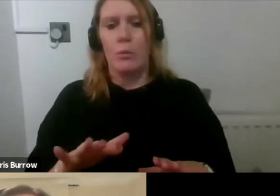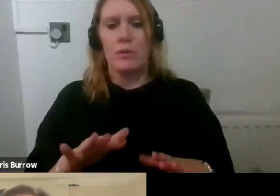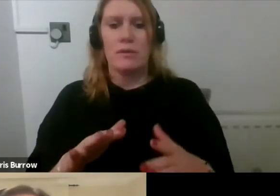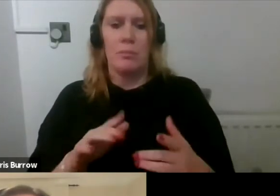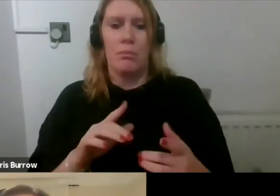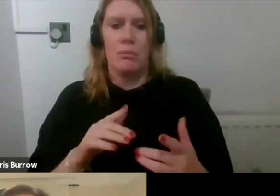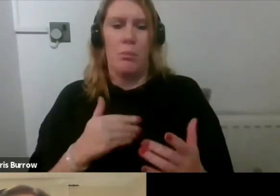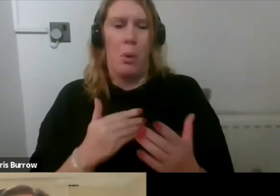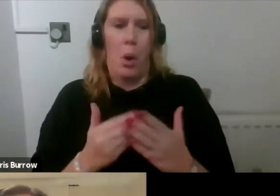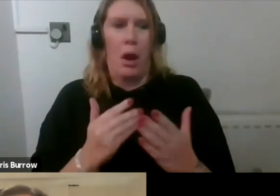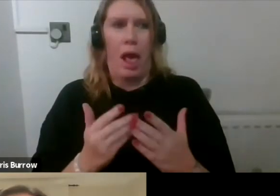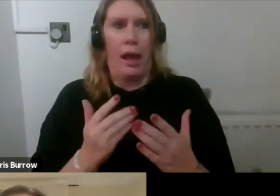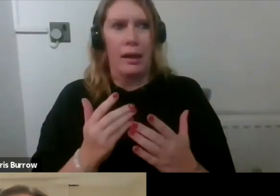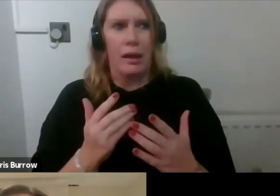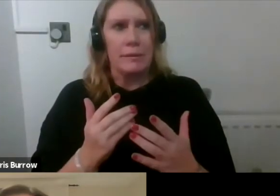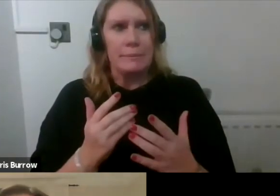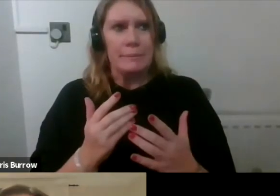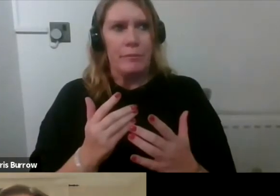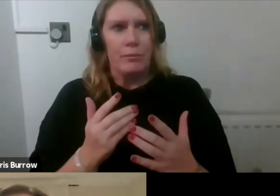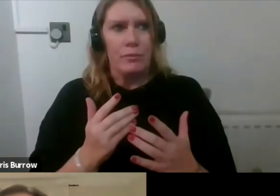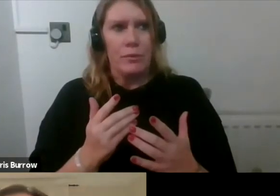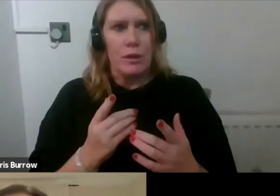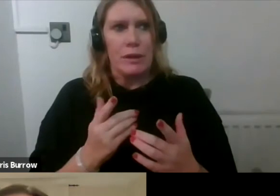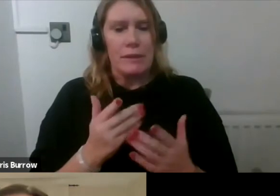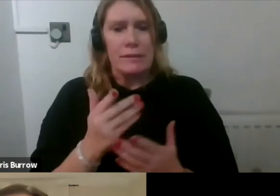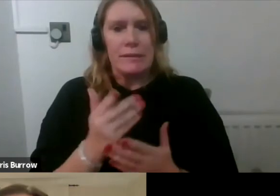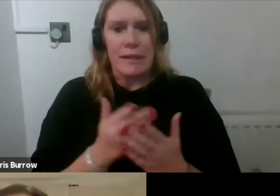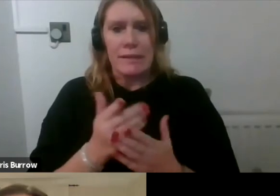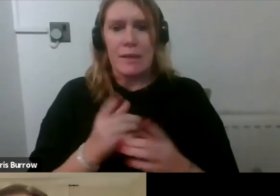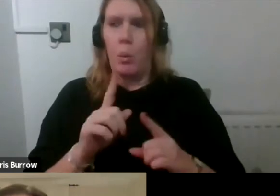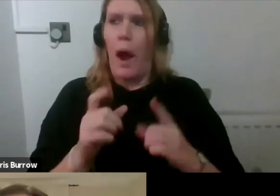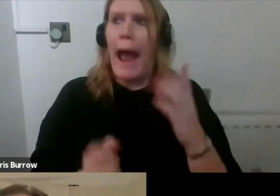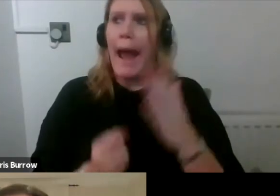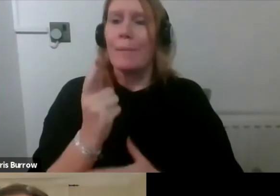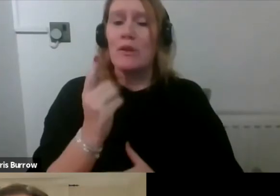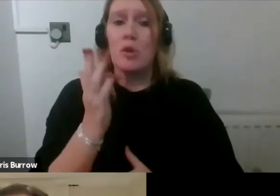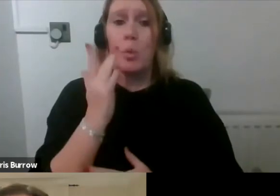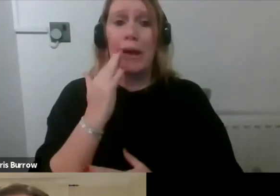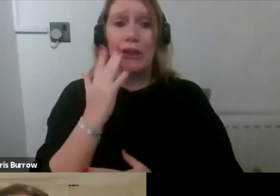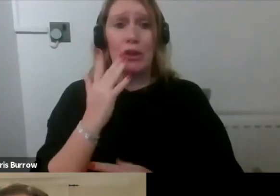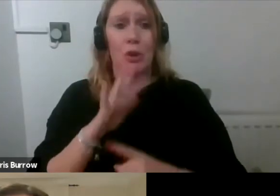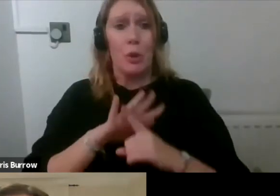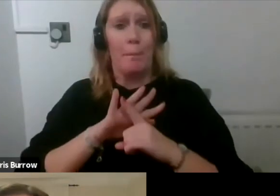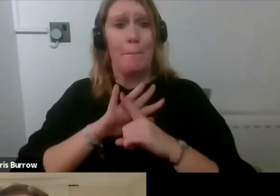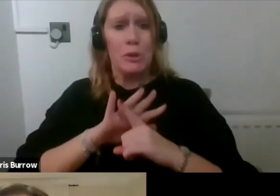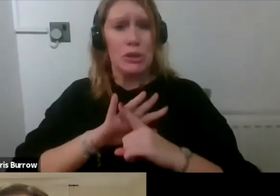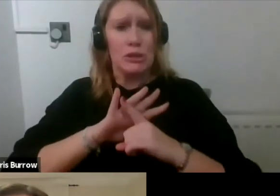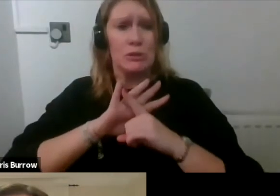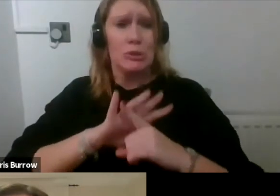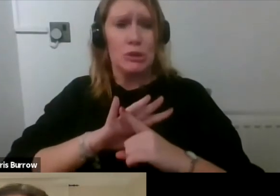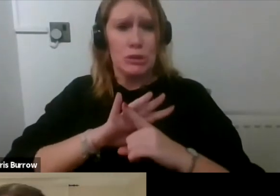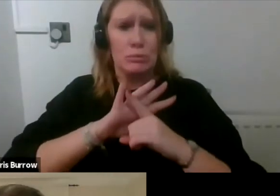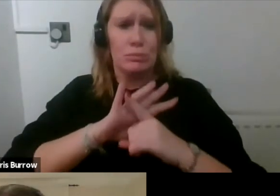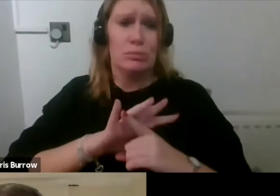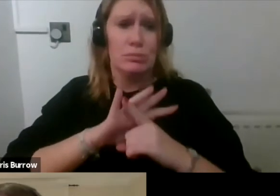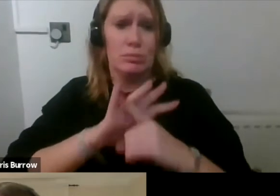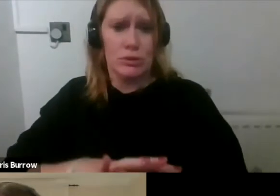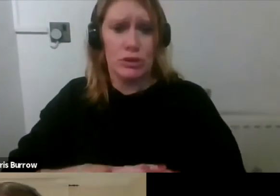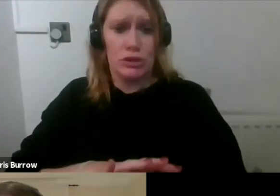about what happens when you push to extremes. Yes, and I think that's